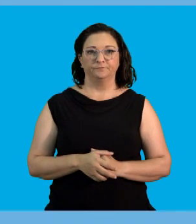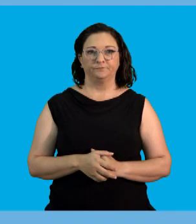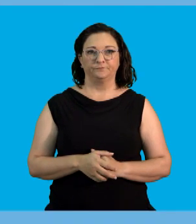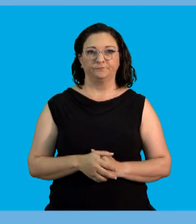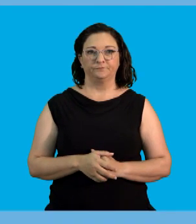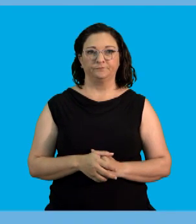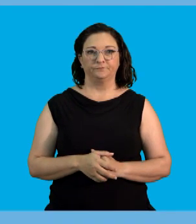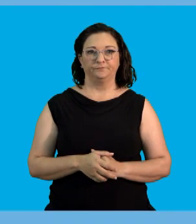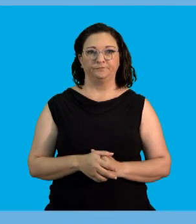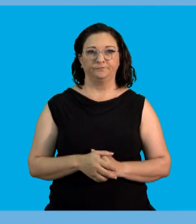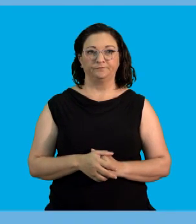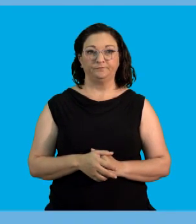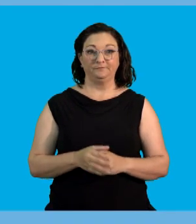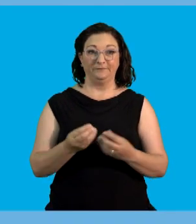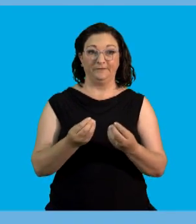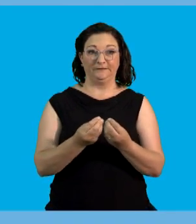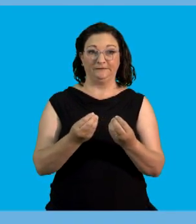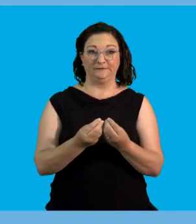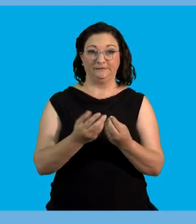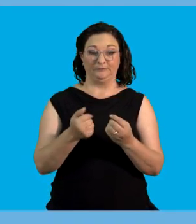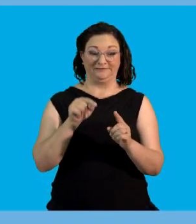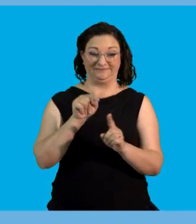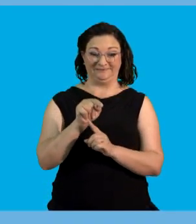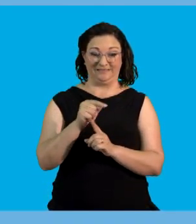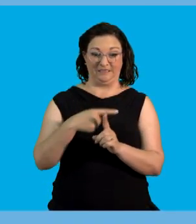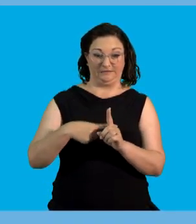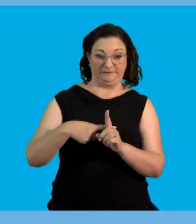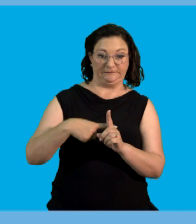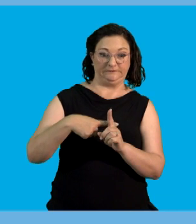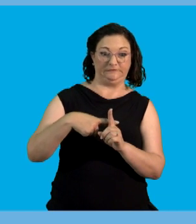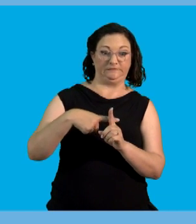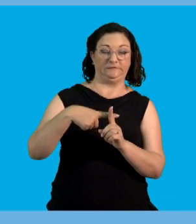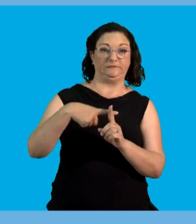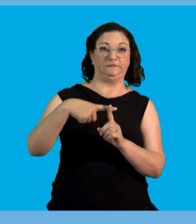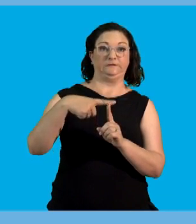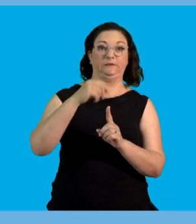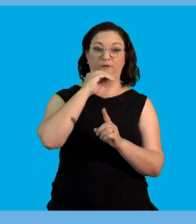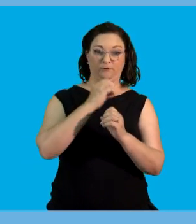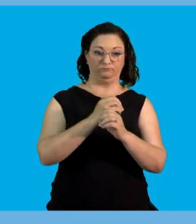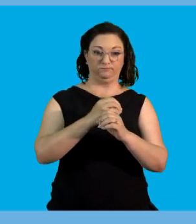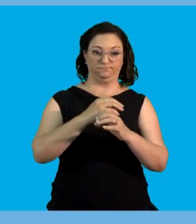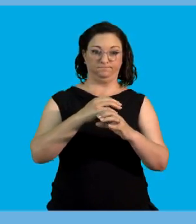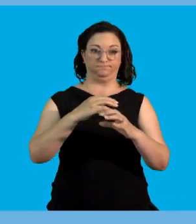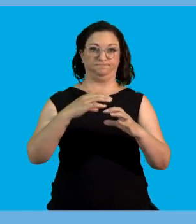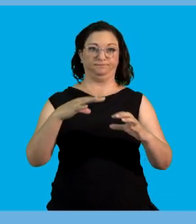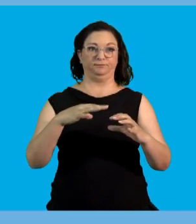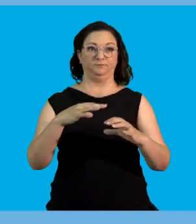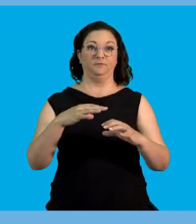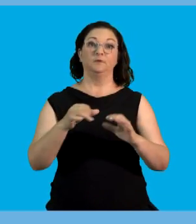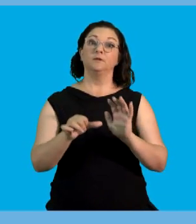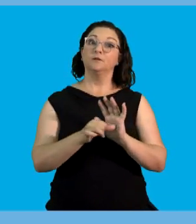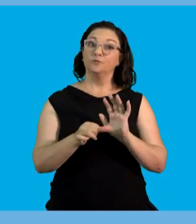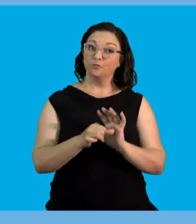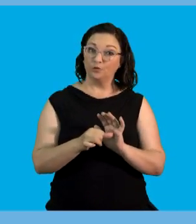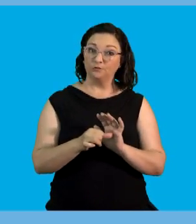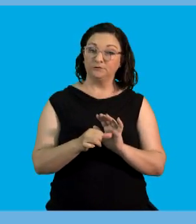Furthermore, if a substance is heated, it expands. So this is what we need to underline. If